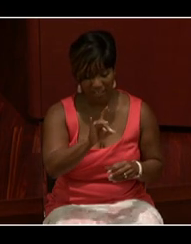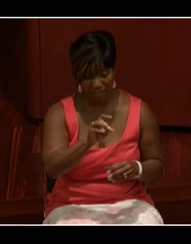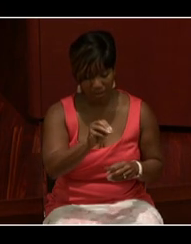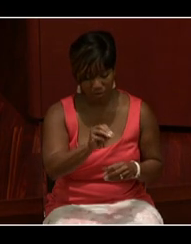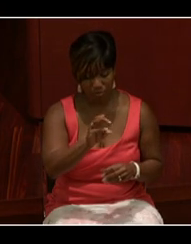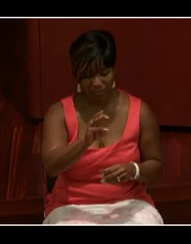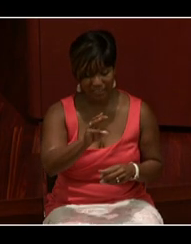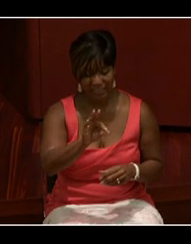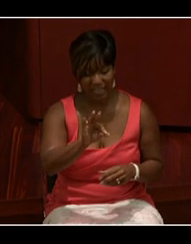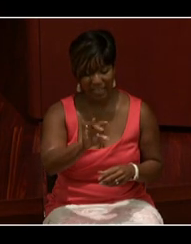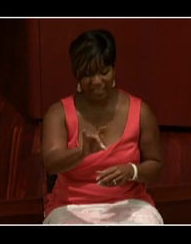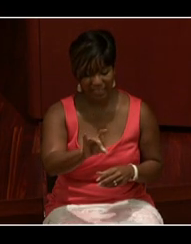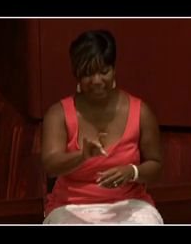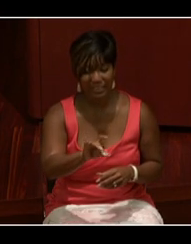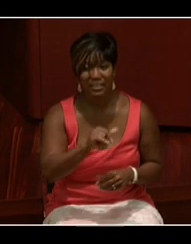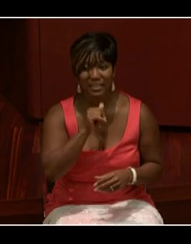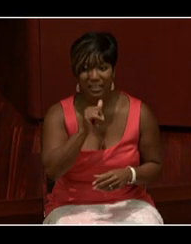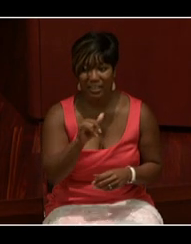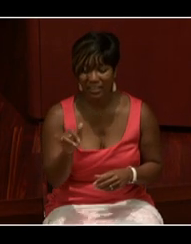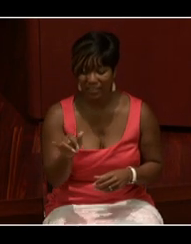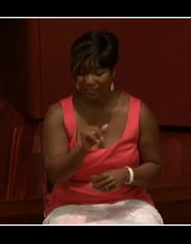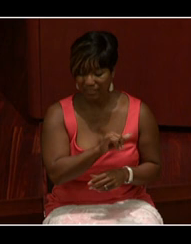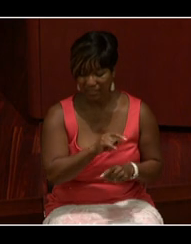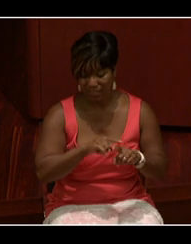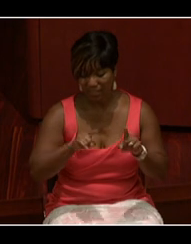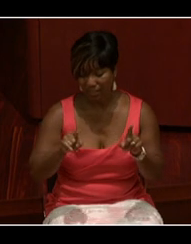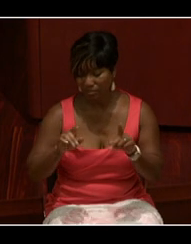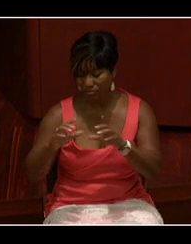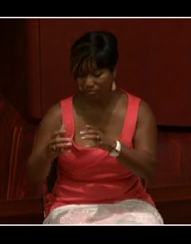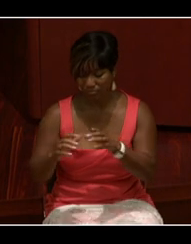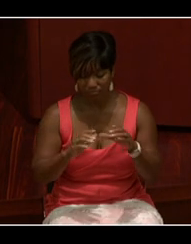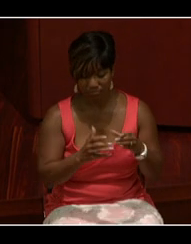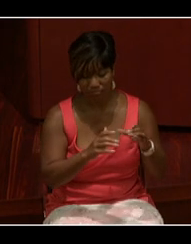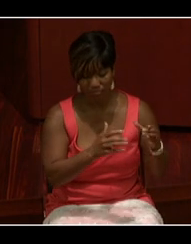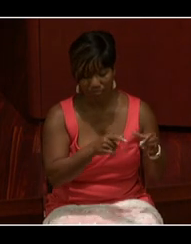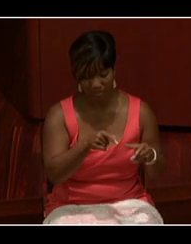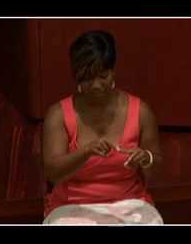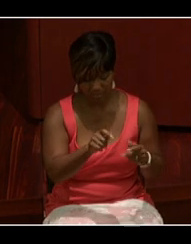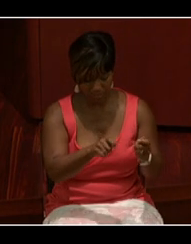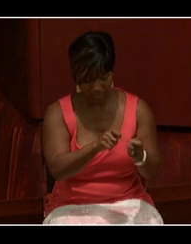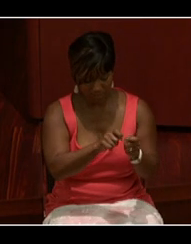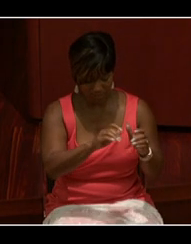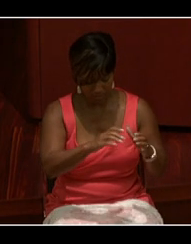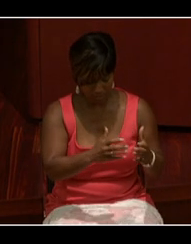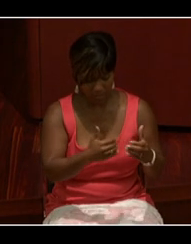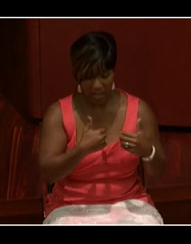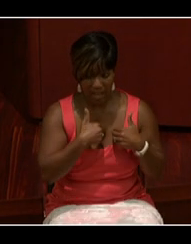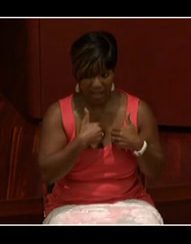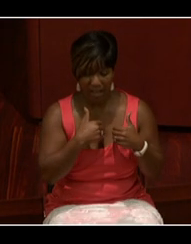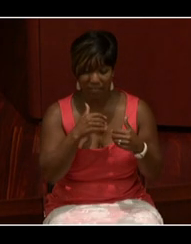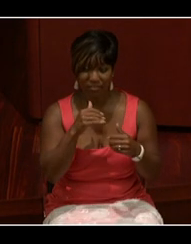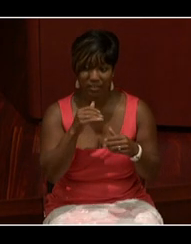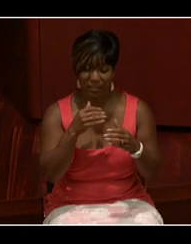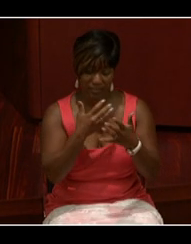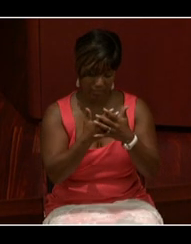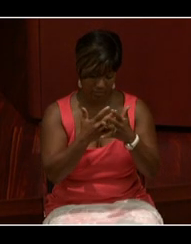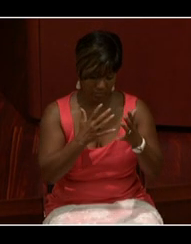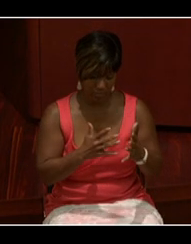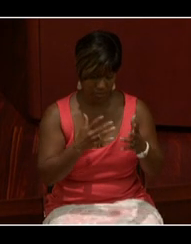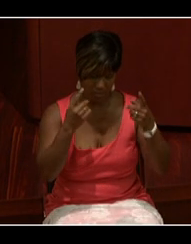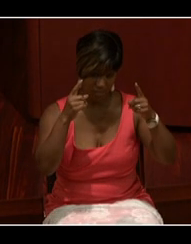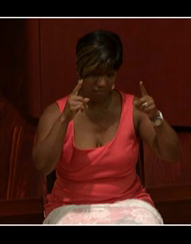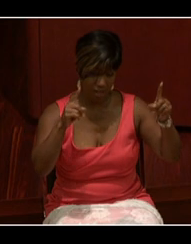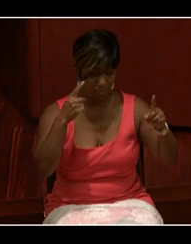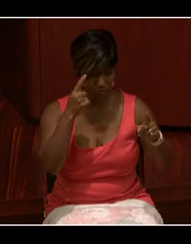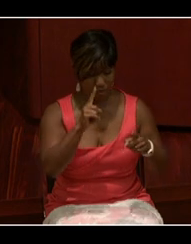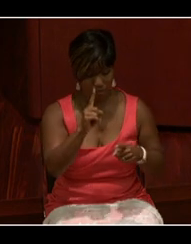580698. Unlike the other series I have talked about, this series specifically contains only inmates that were famous for